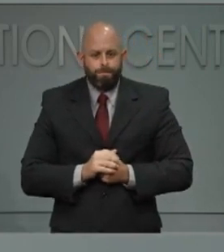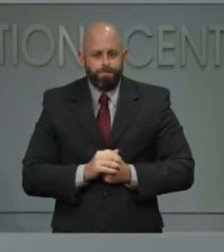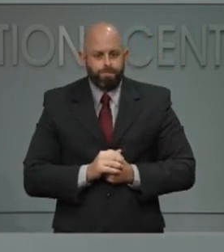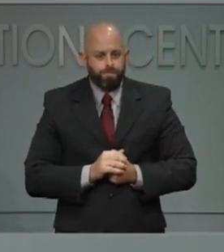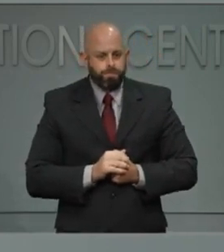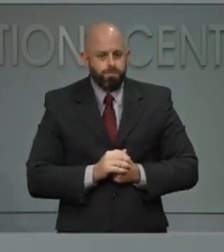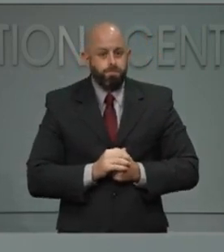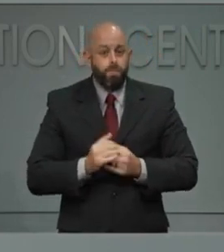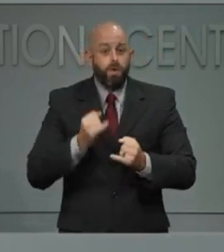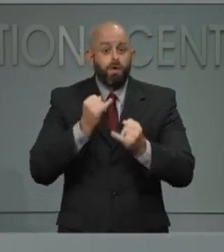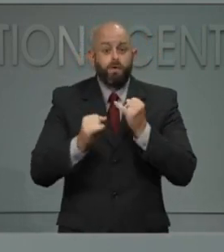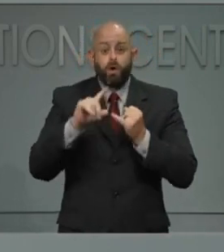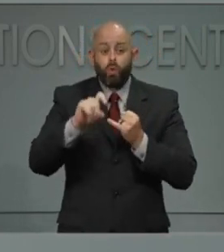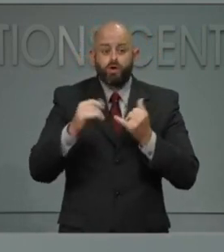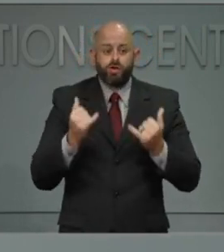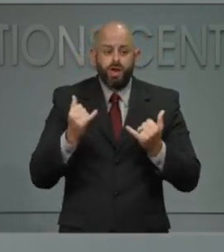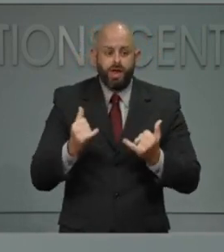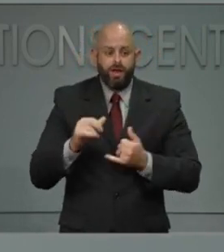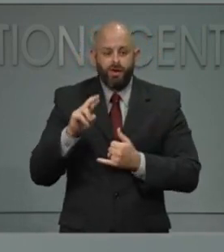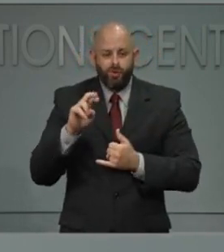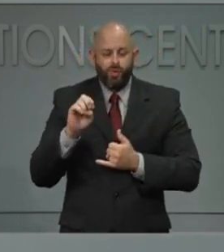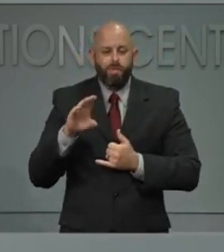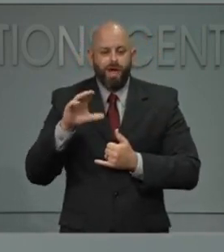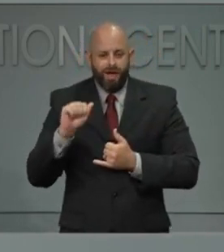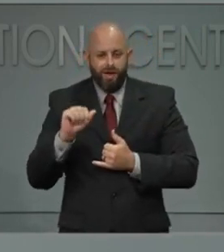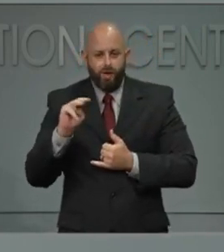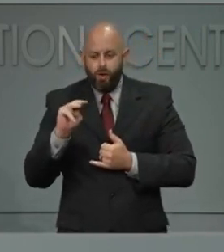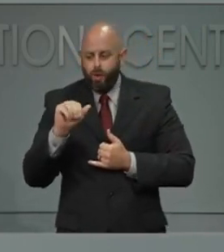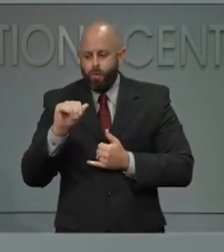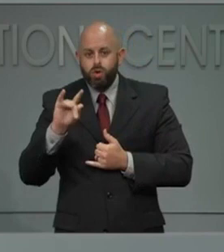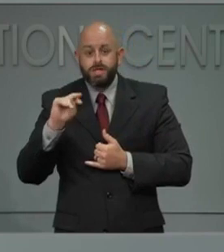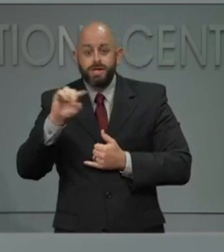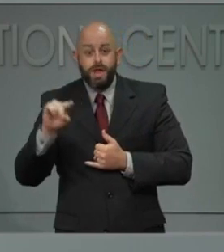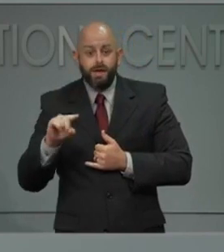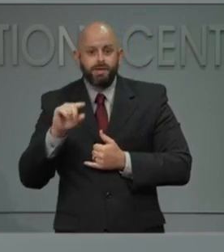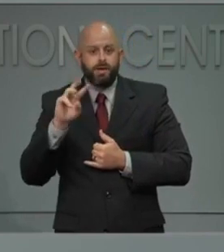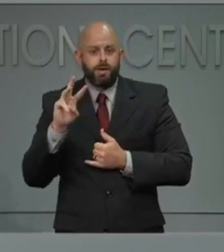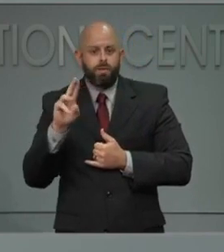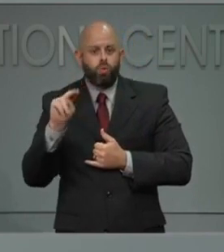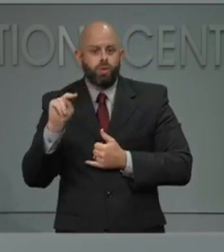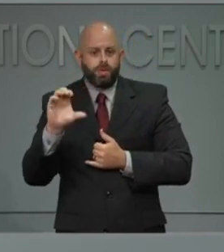Our final question today will be from Rebecca Martinez, WUNC.